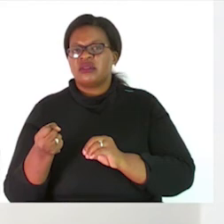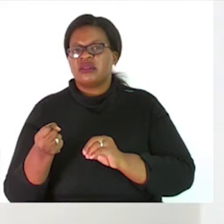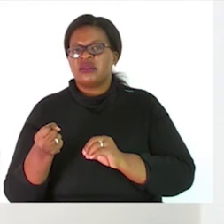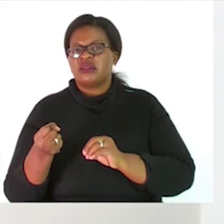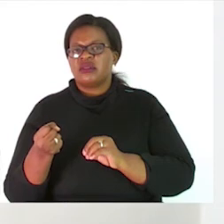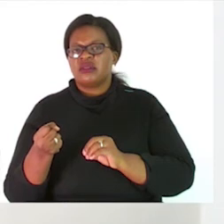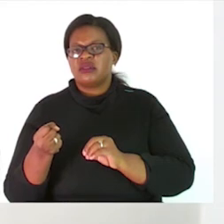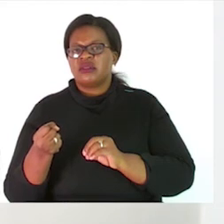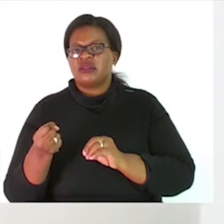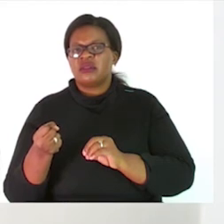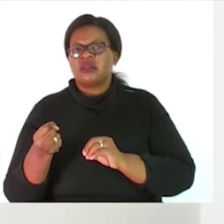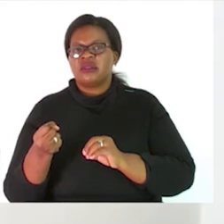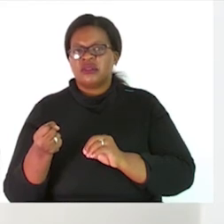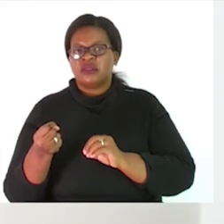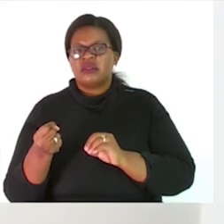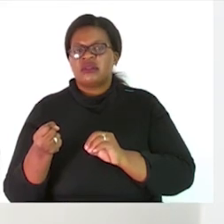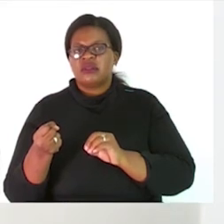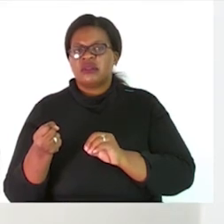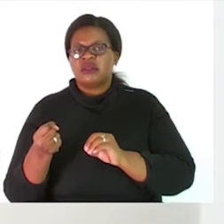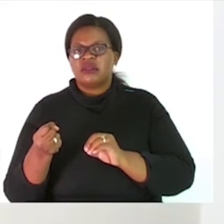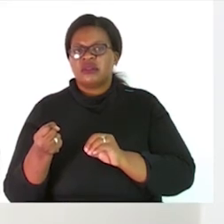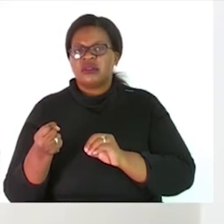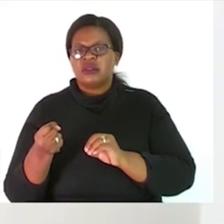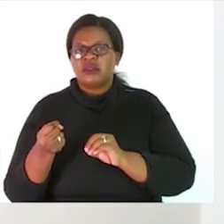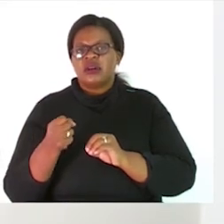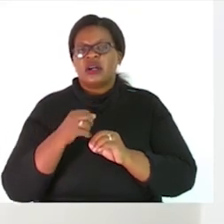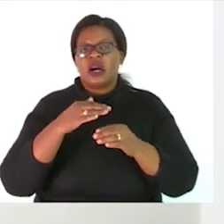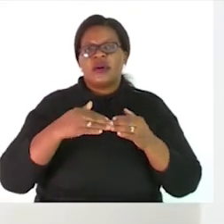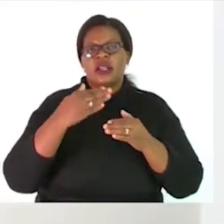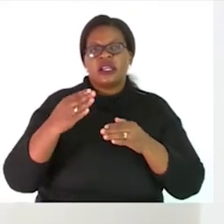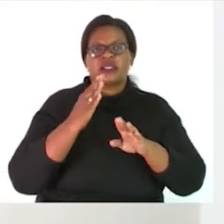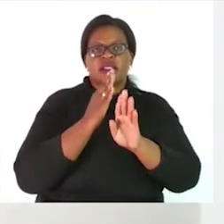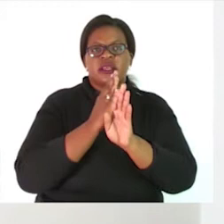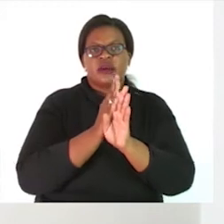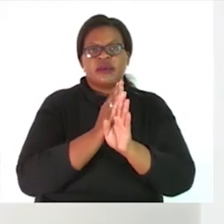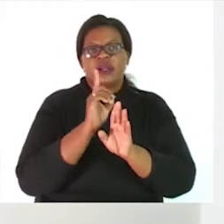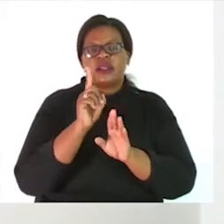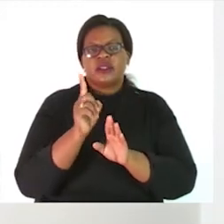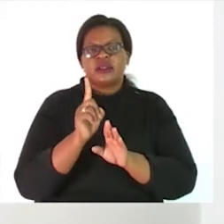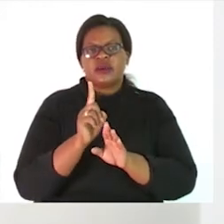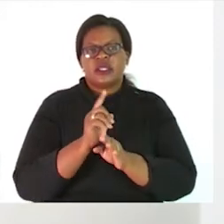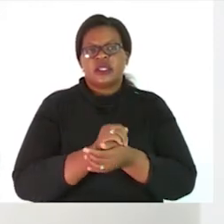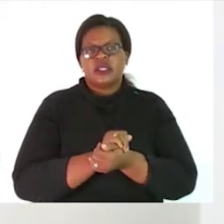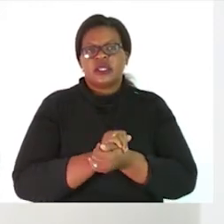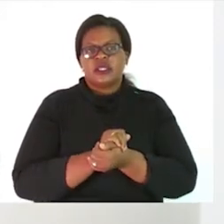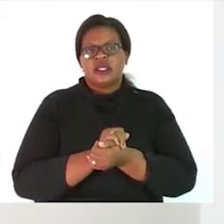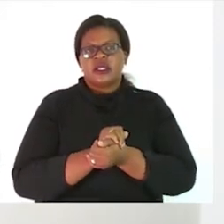Hmm? No. No. So what is our next step now? You put them in order. We put them in